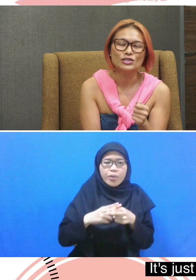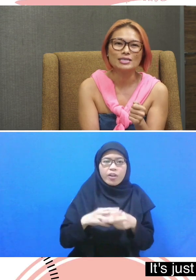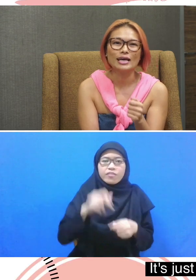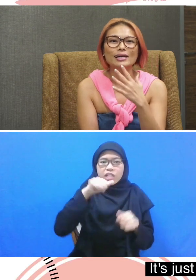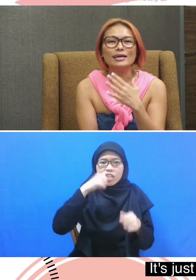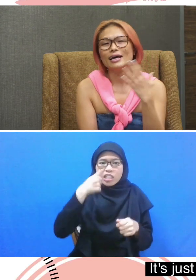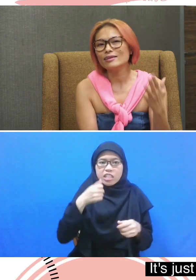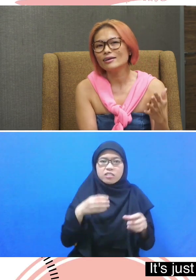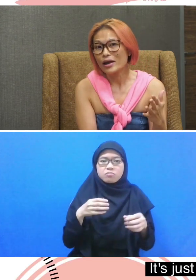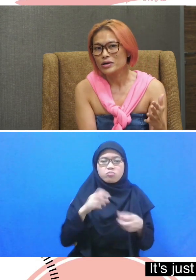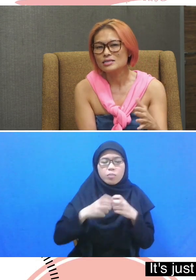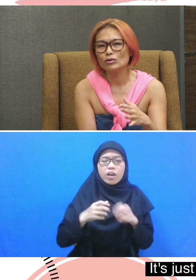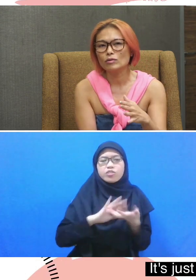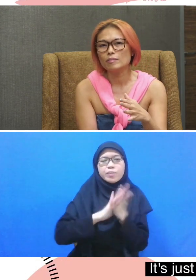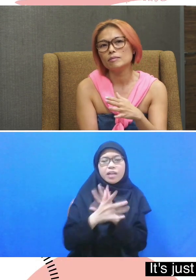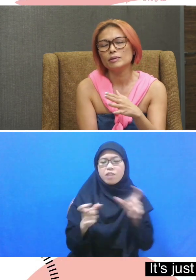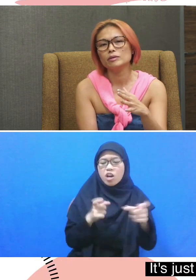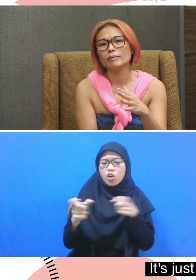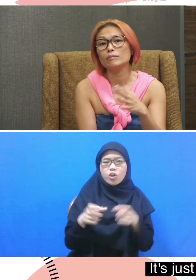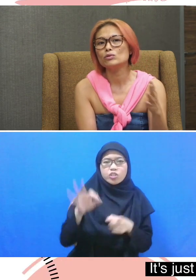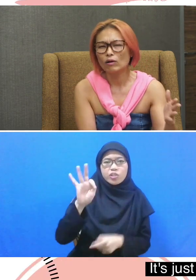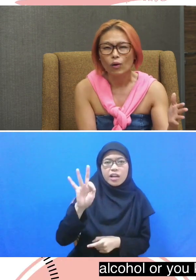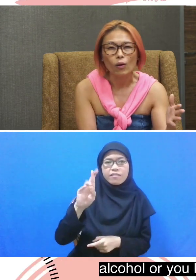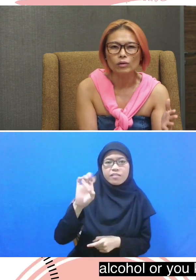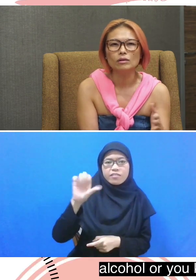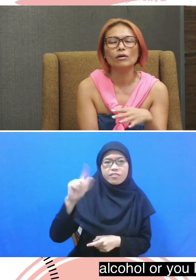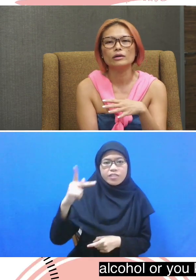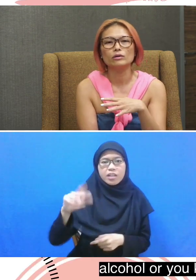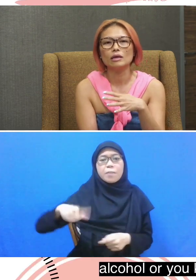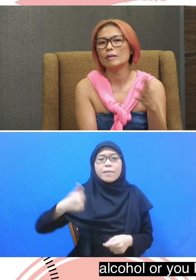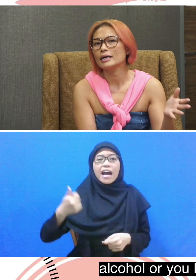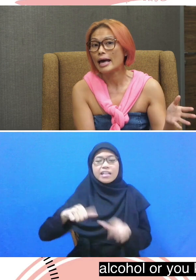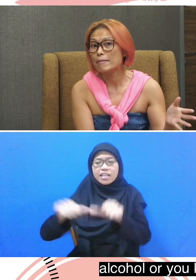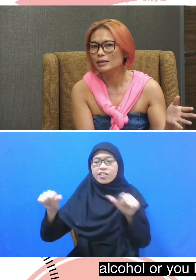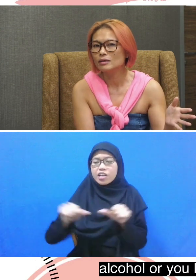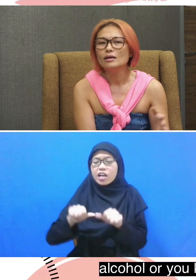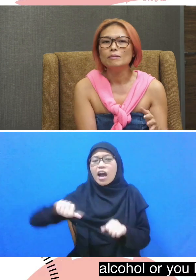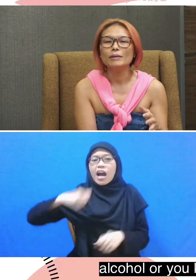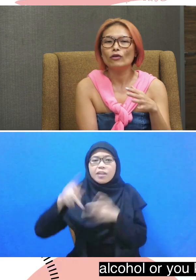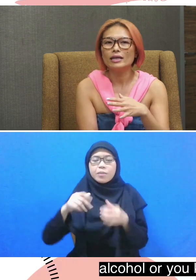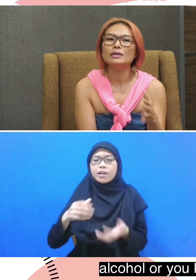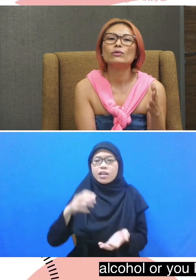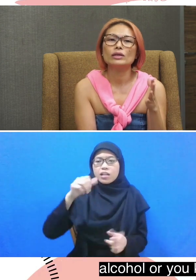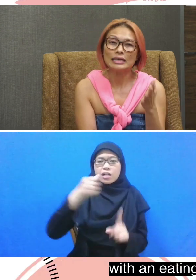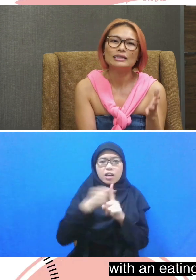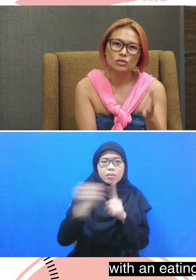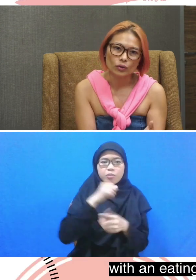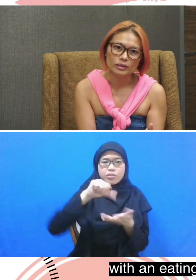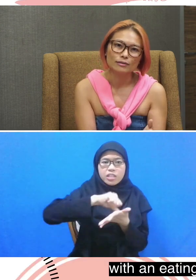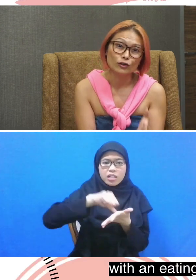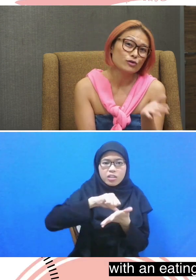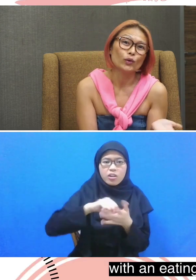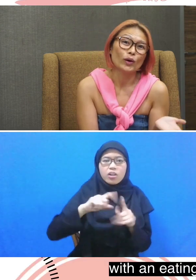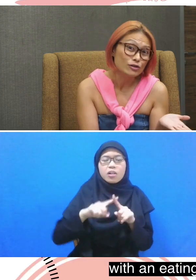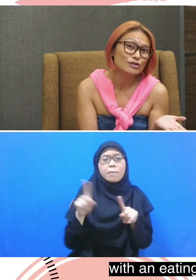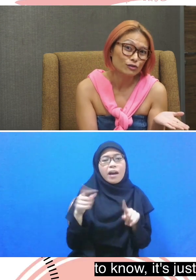It's just that in other areas, you know, maybe people might abuse alcohol, or, you know, they might be a gambler. But for anybody who is an eating disorder,